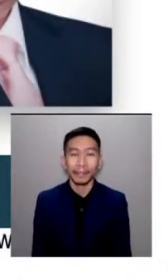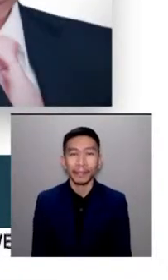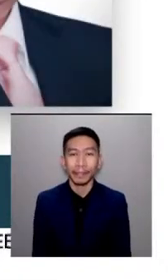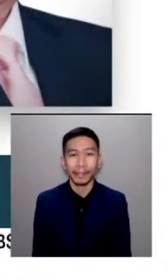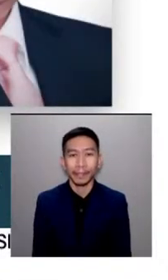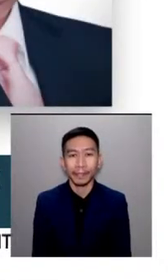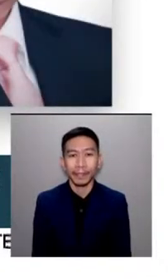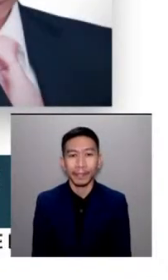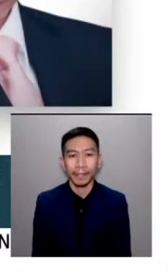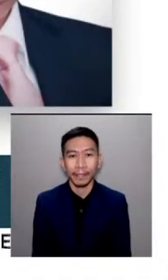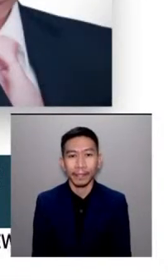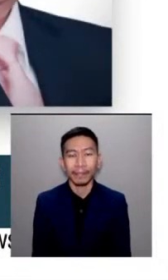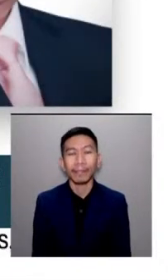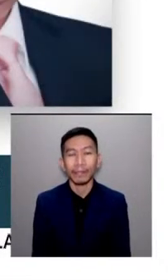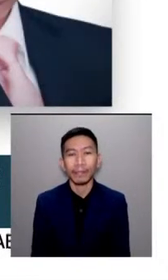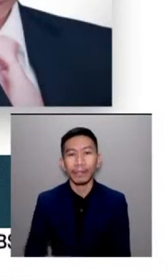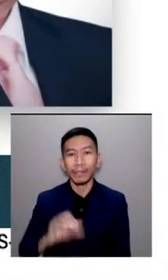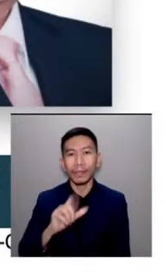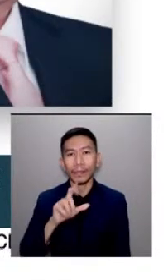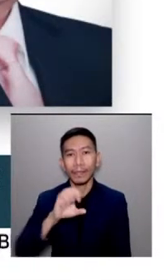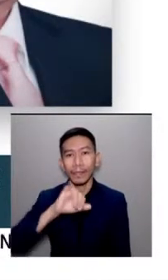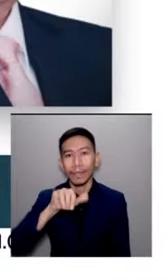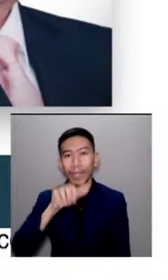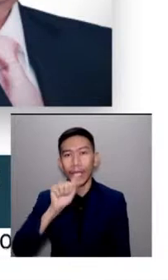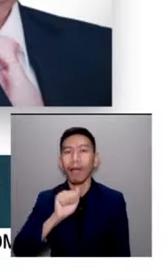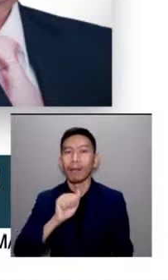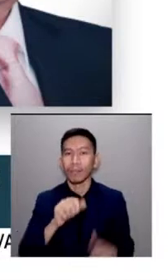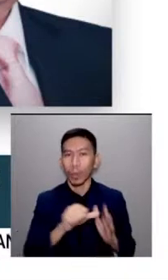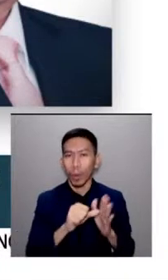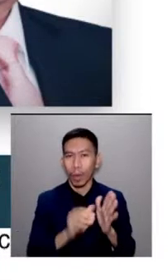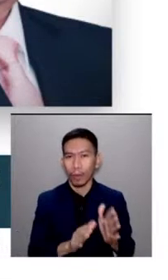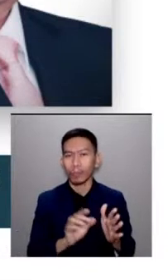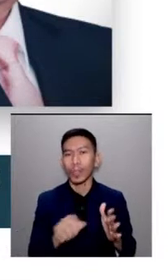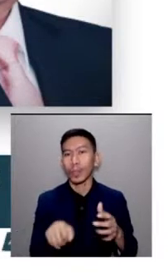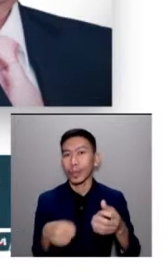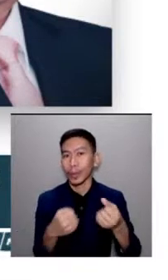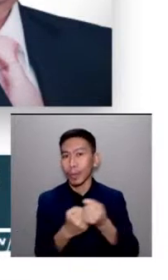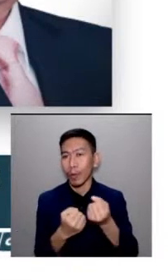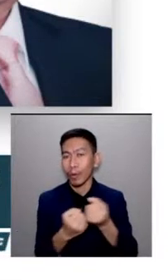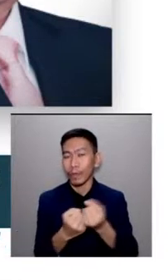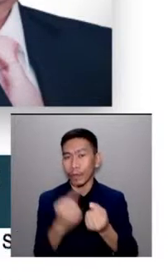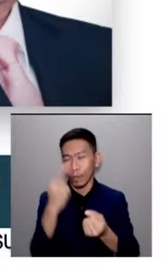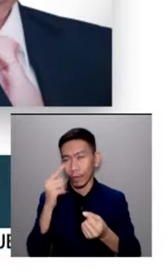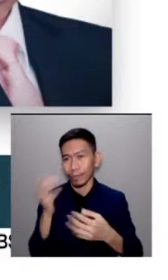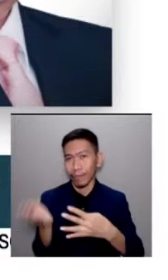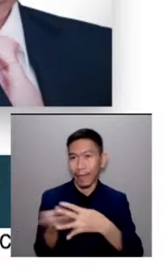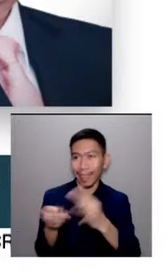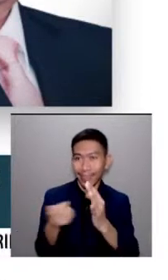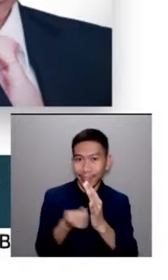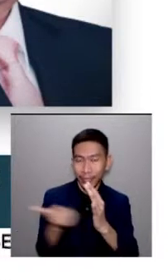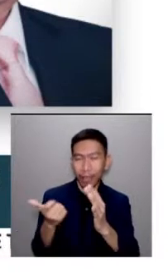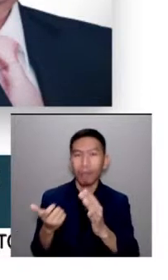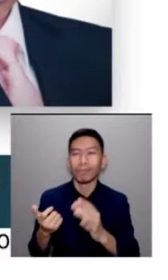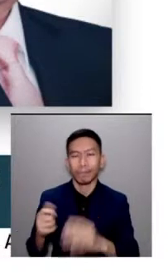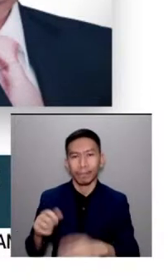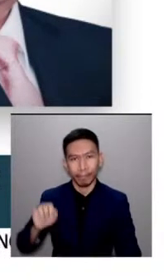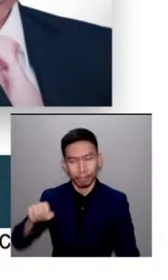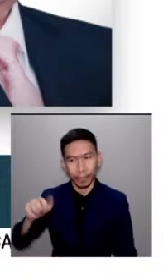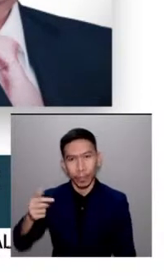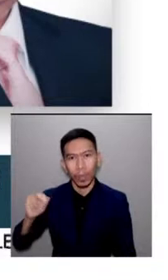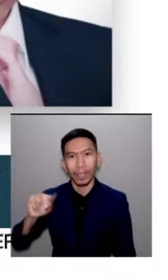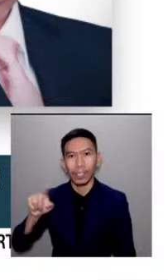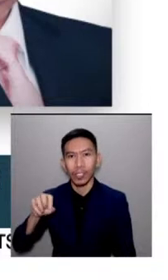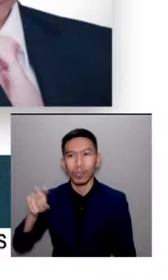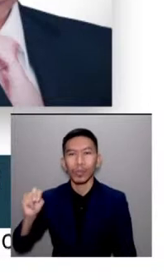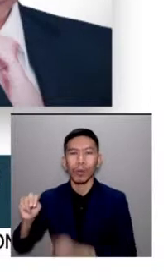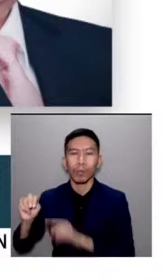For Howard Calieja, a lawyer for the petitioners in one of the cases, while they salute Commissioner Guanzon's honesty, they are saddened by her